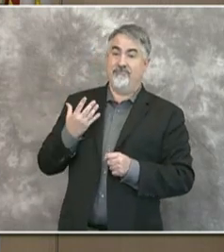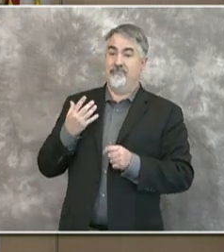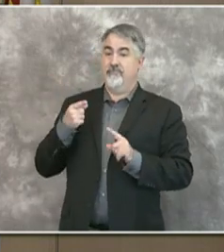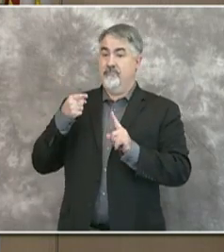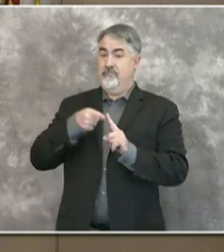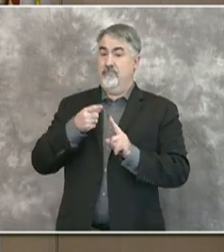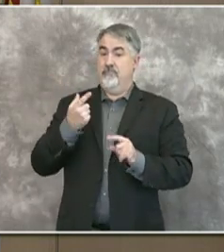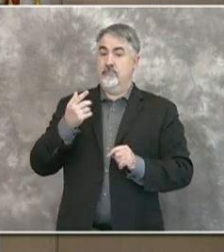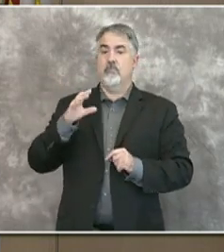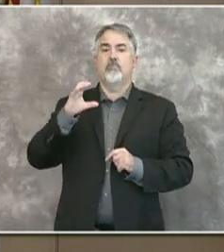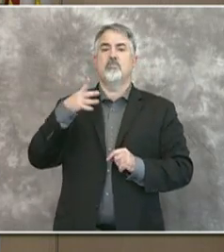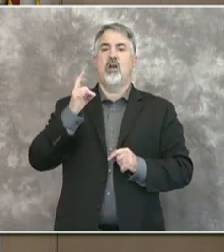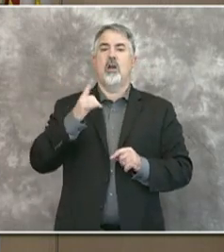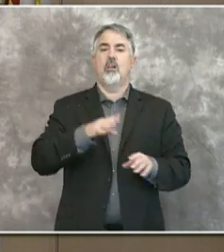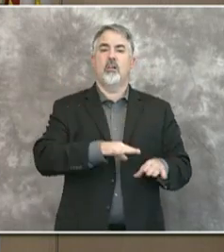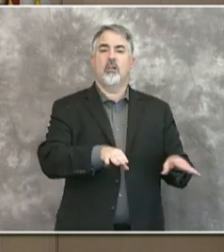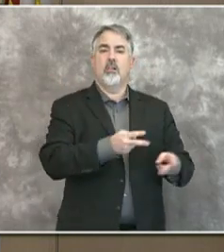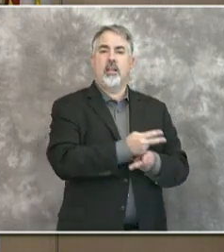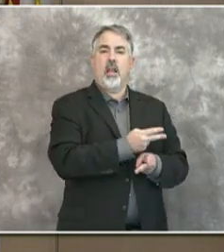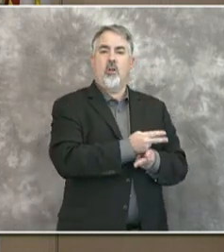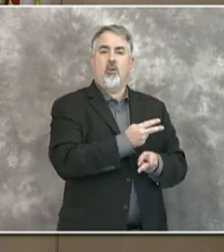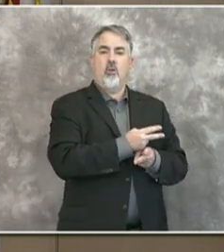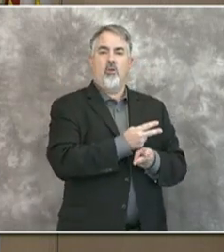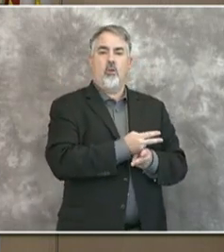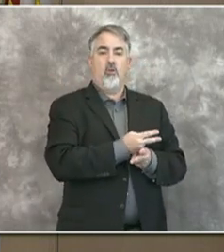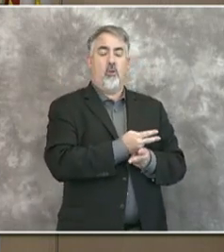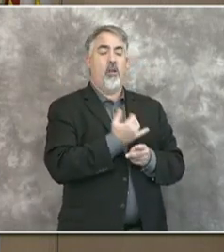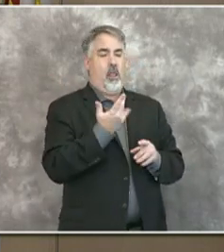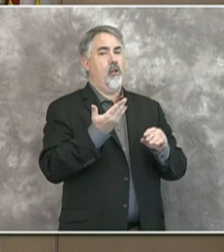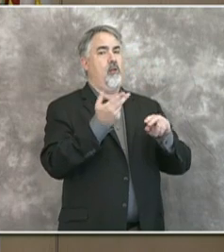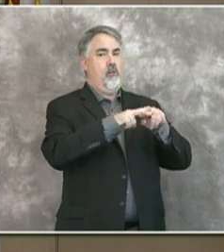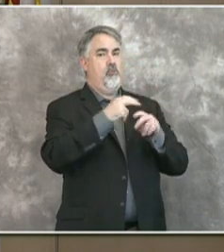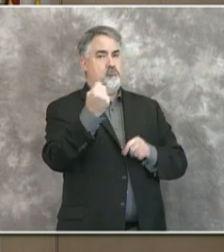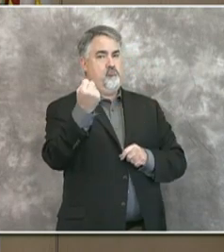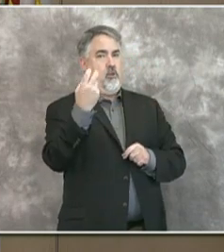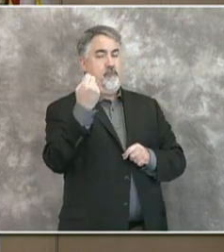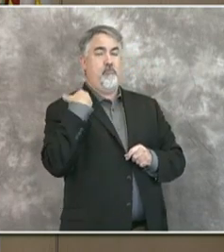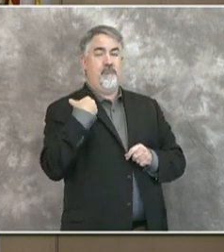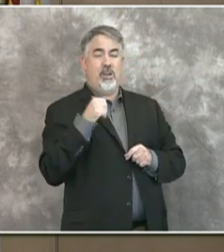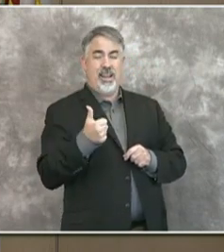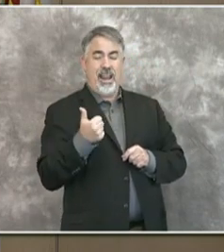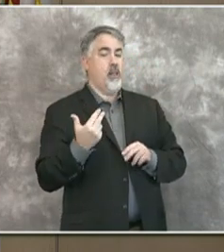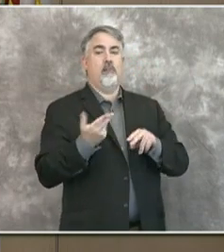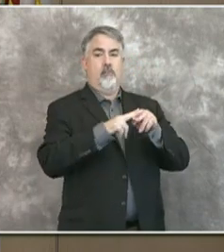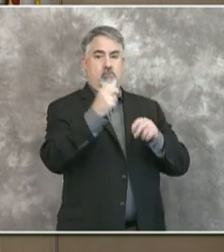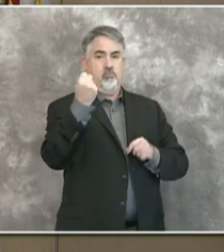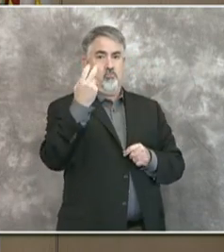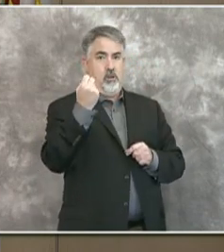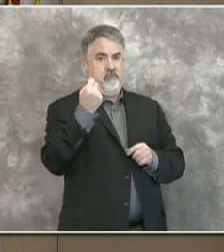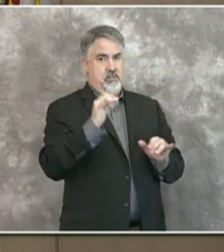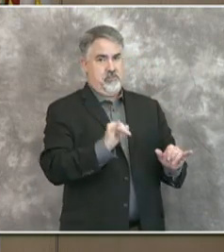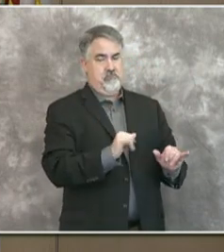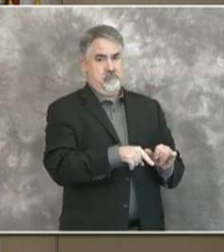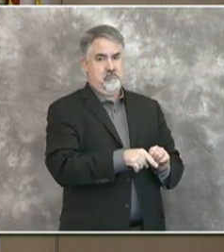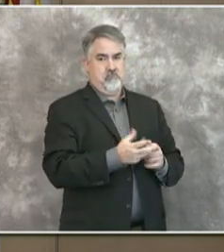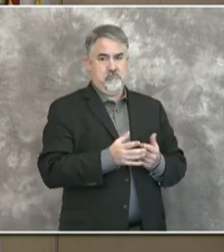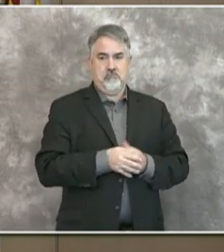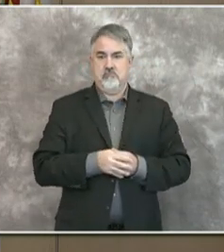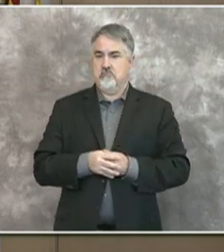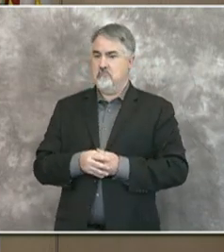where now 12 children or less can be in a designated area